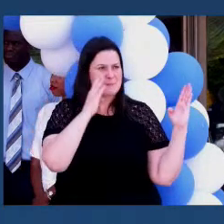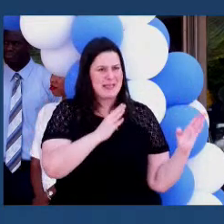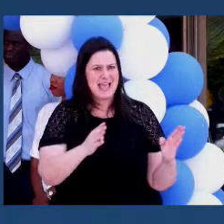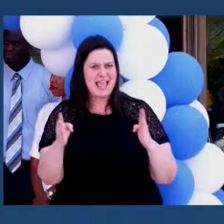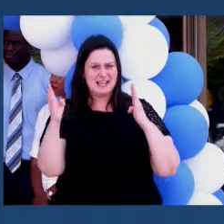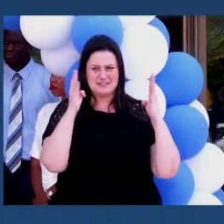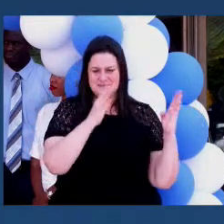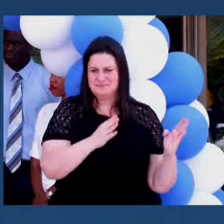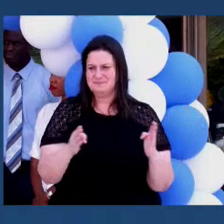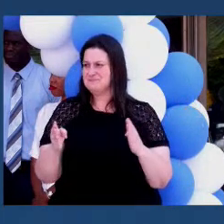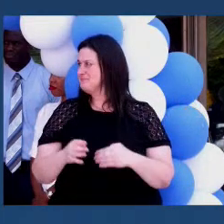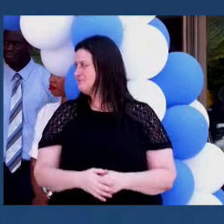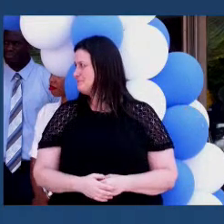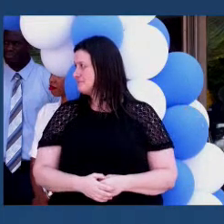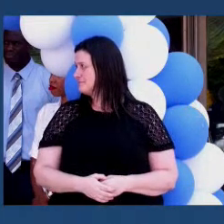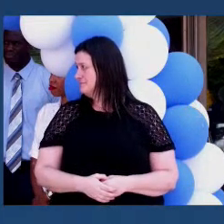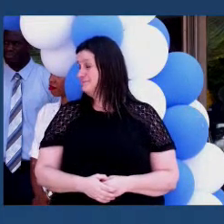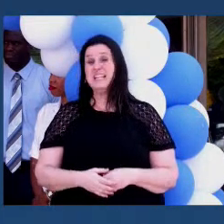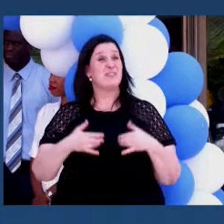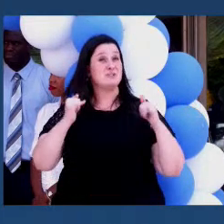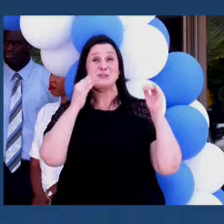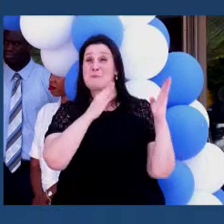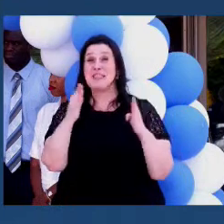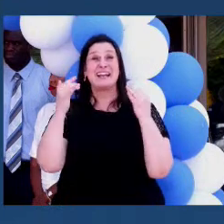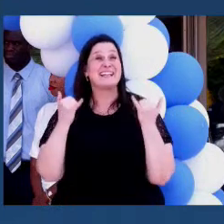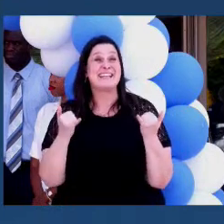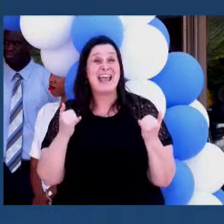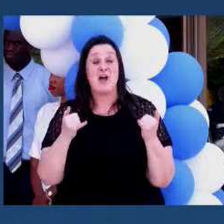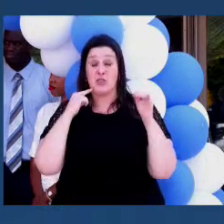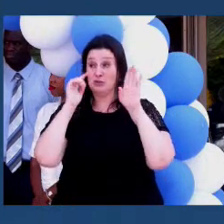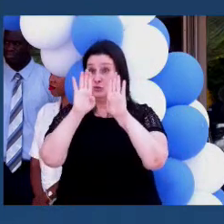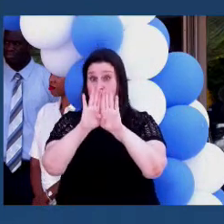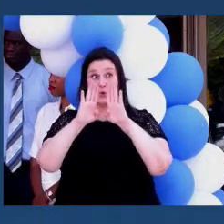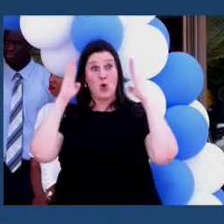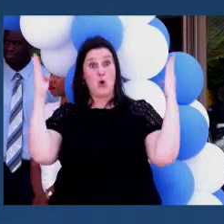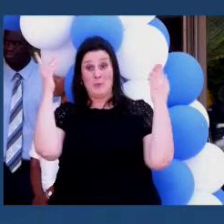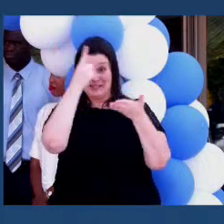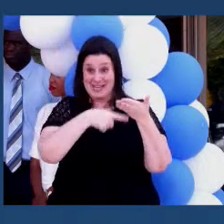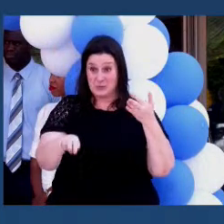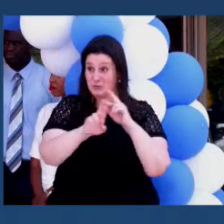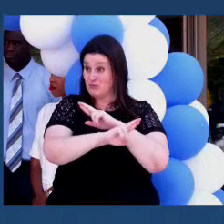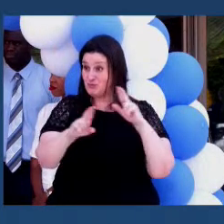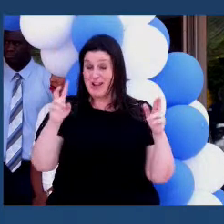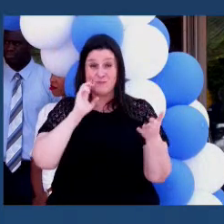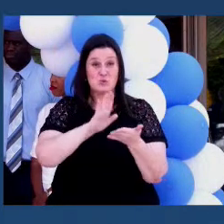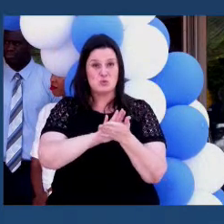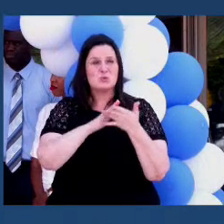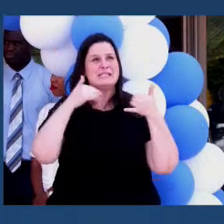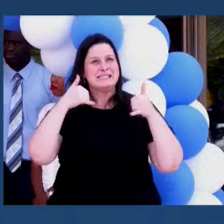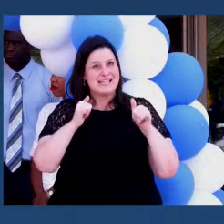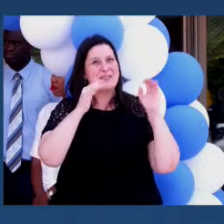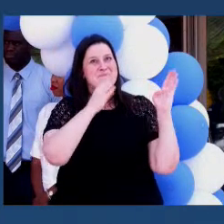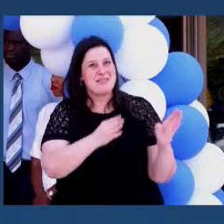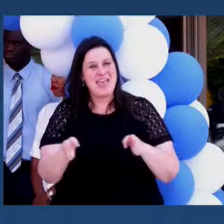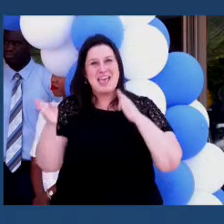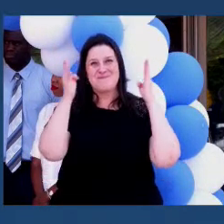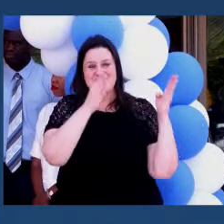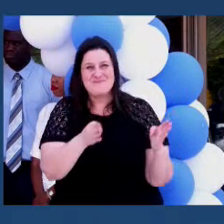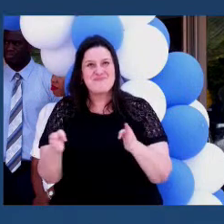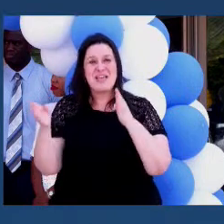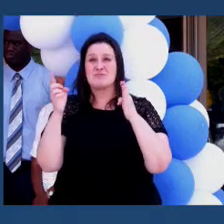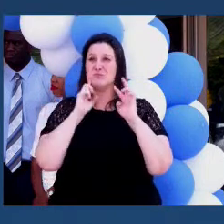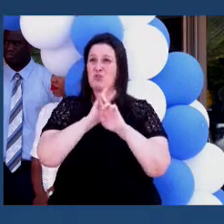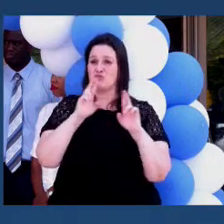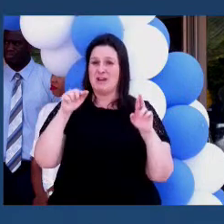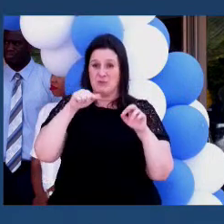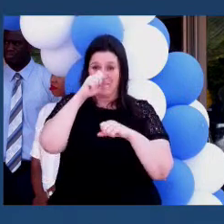then, and they're planning now. Even as these doors open next week, plans have been made for these children this